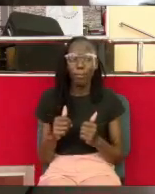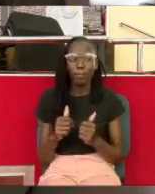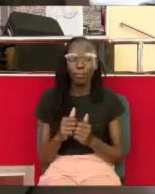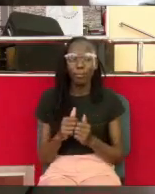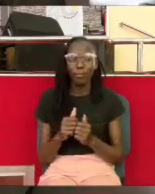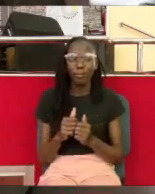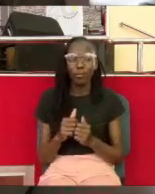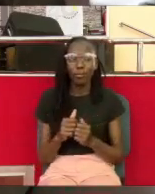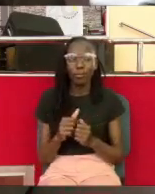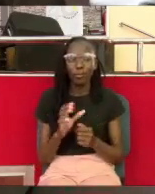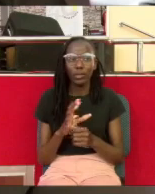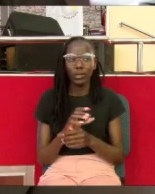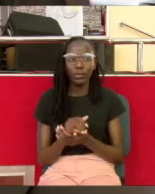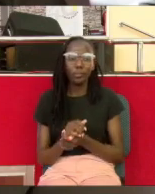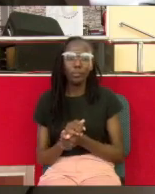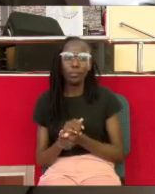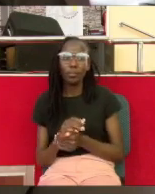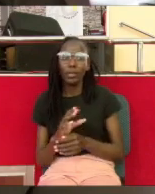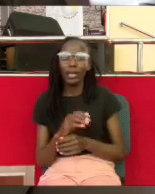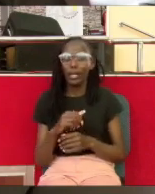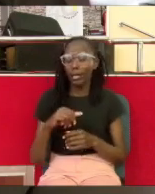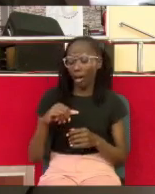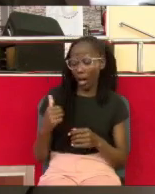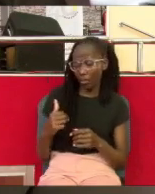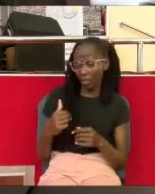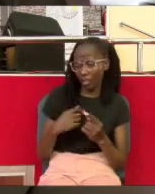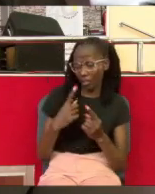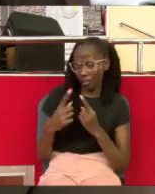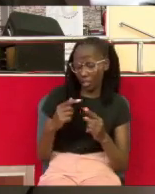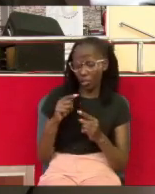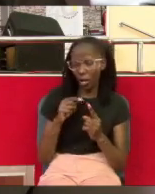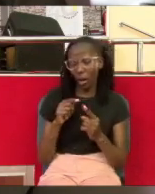or the word was said for you,